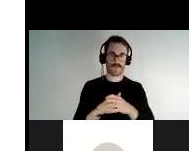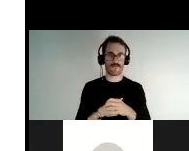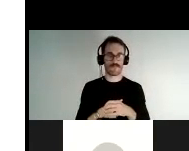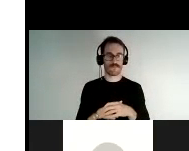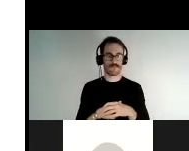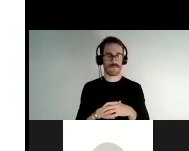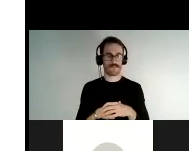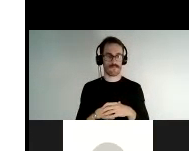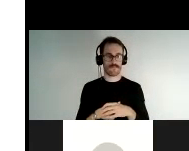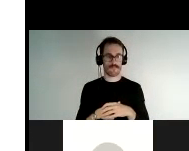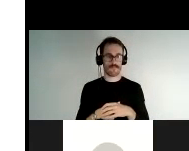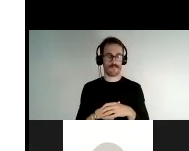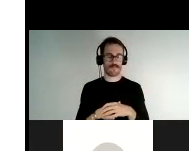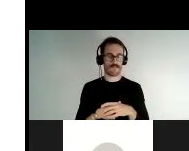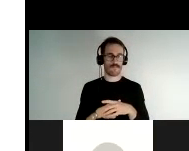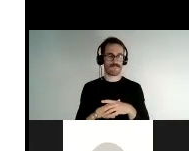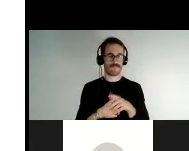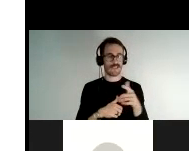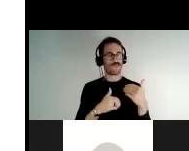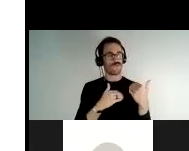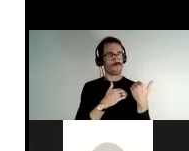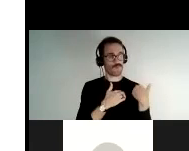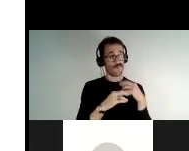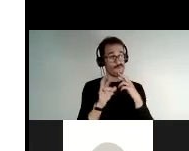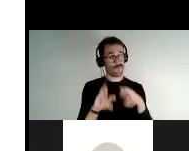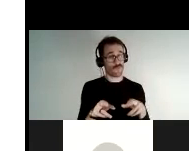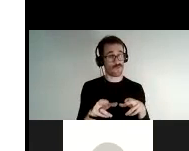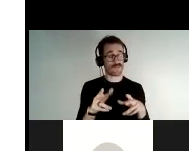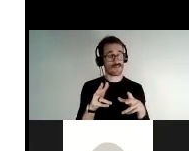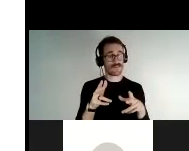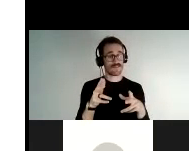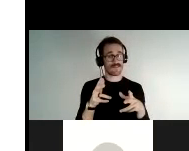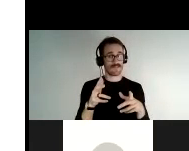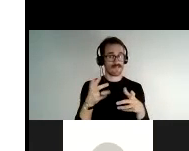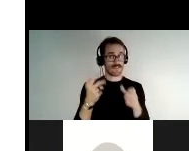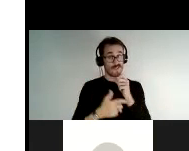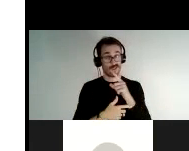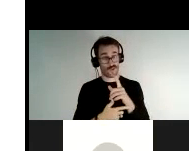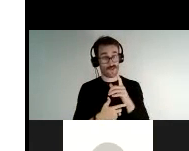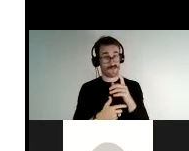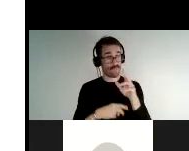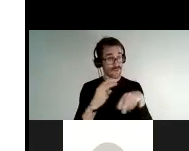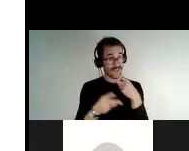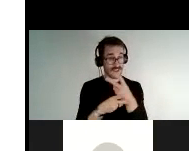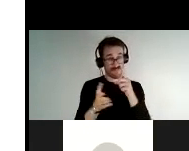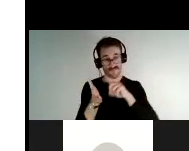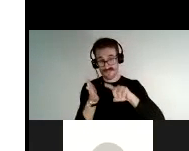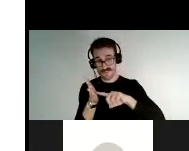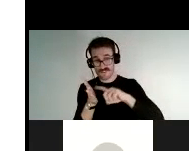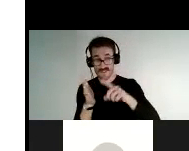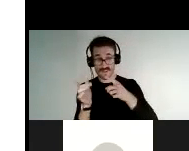There's a duty to report, but we don't know how long and what kind of investigations